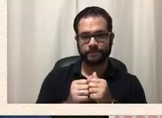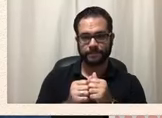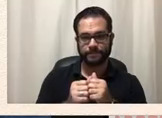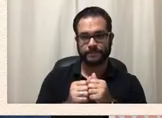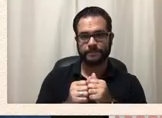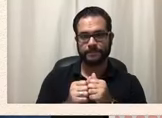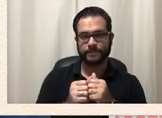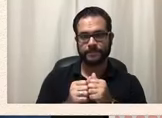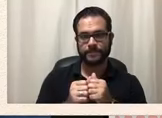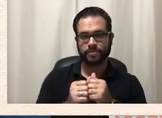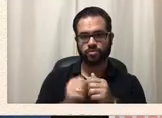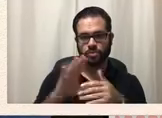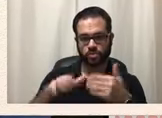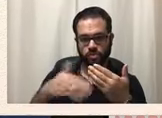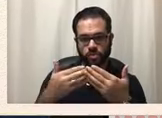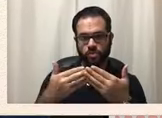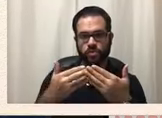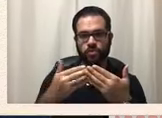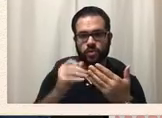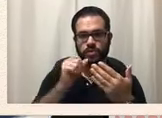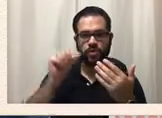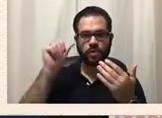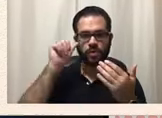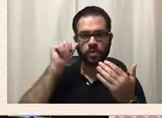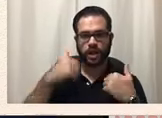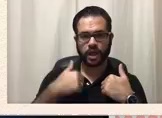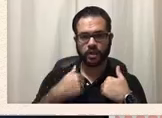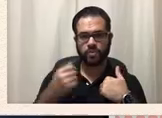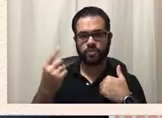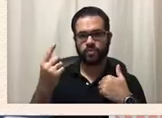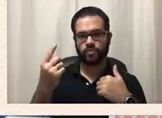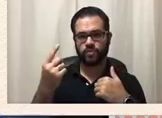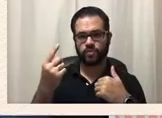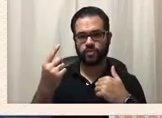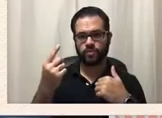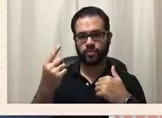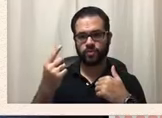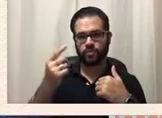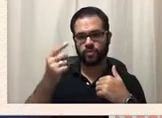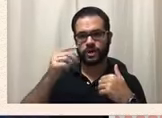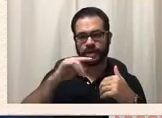But I have one guy that do not listen to me at all.